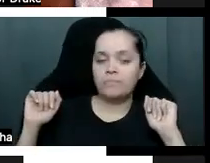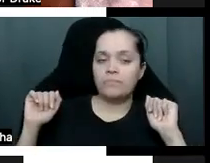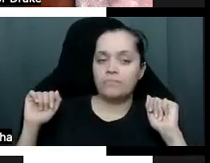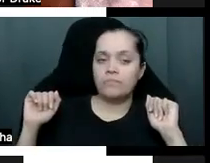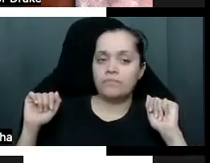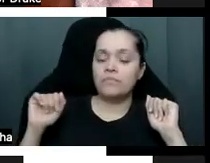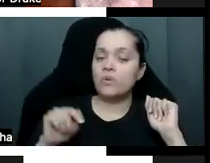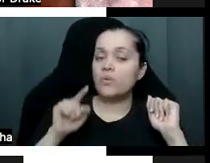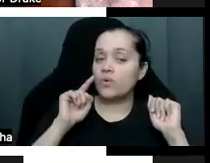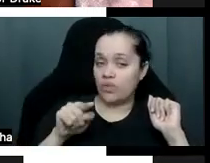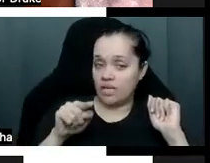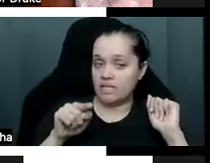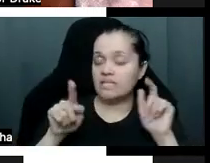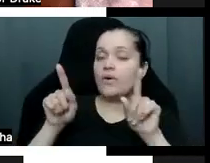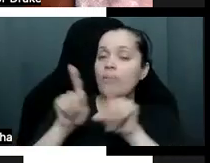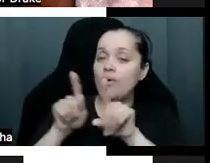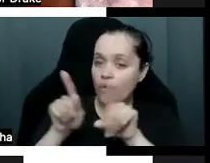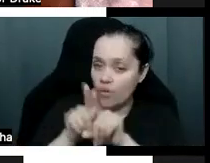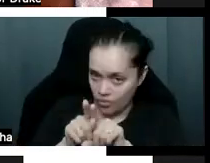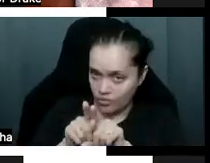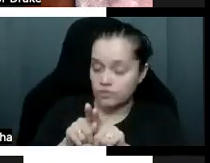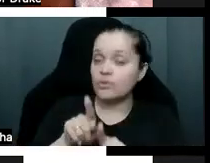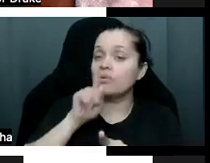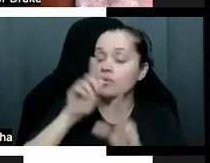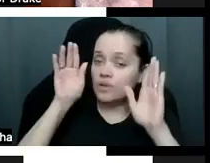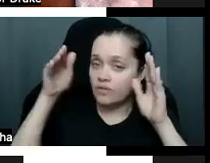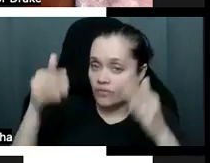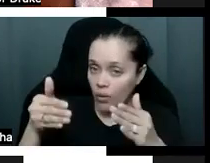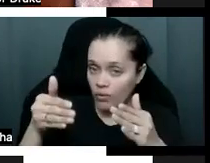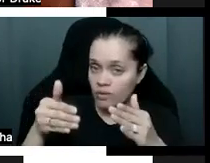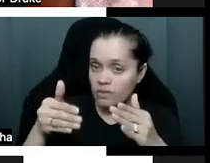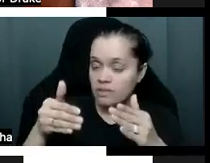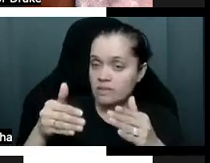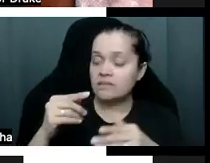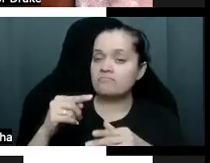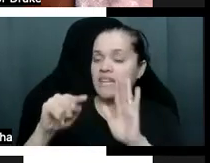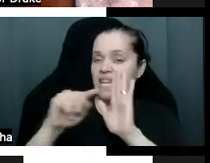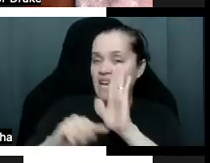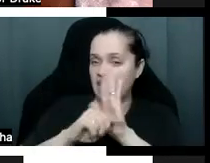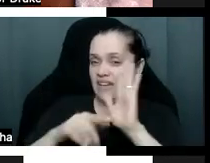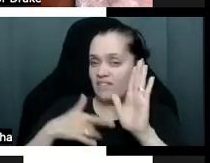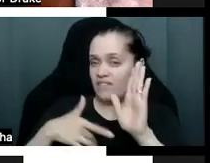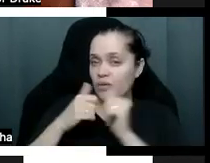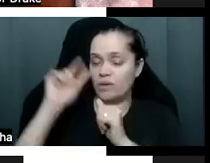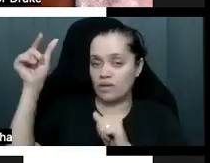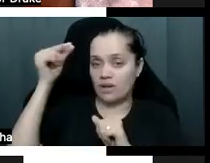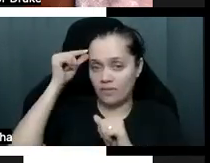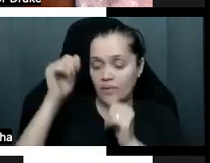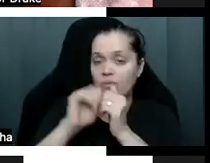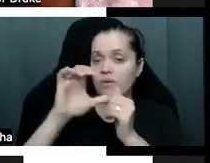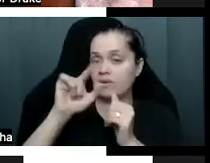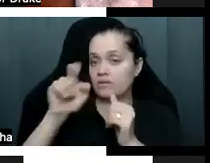Well, this then too really focused dissatisfaction with the government, with the